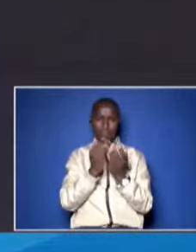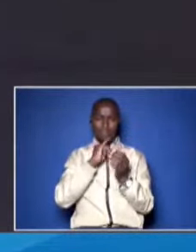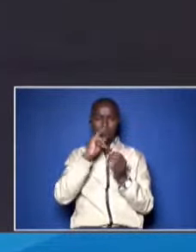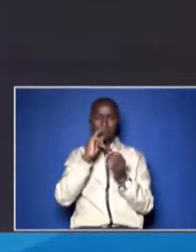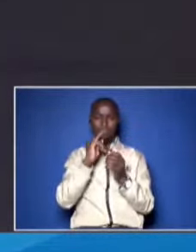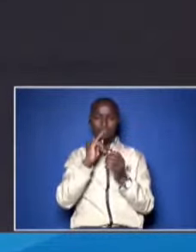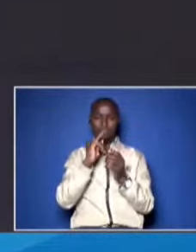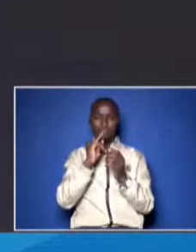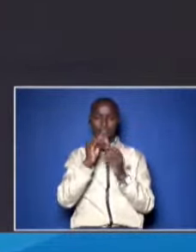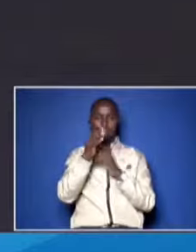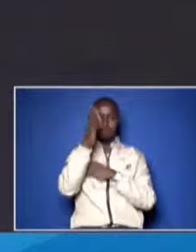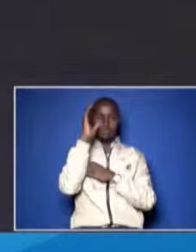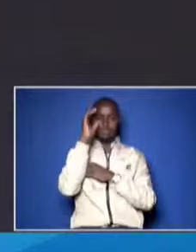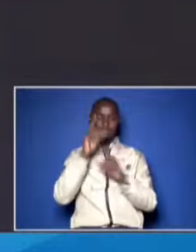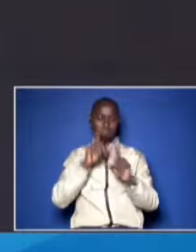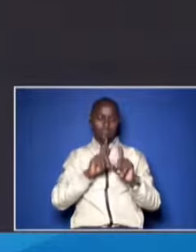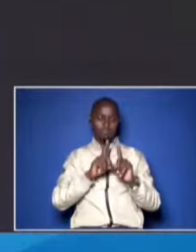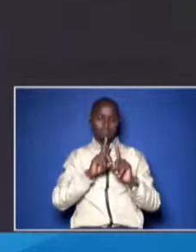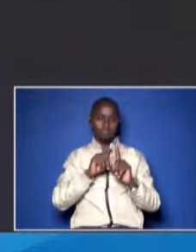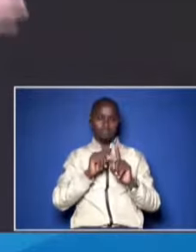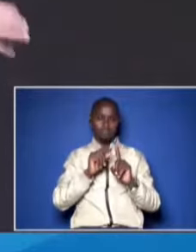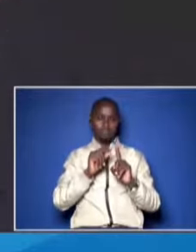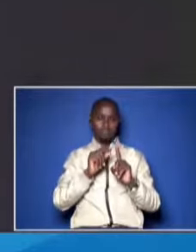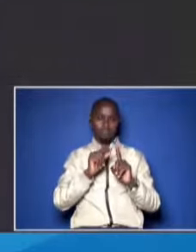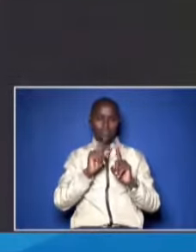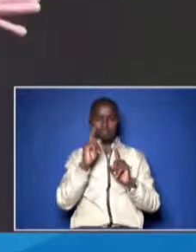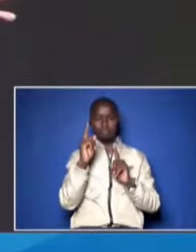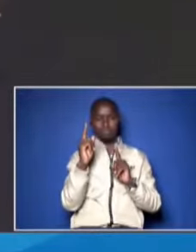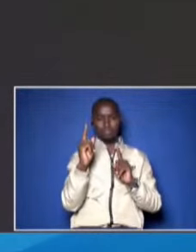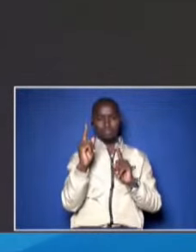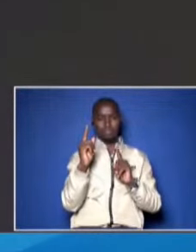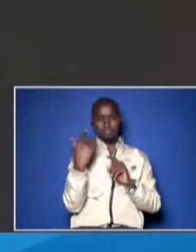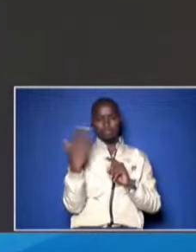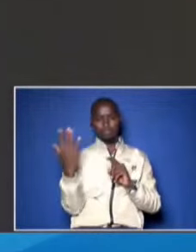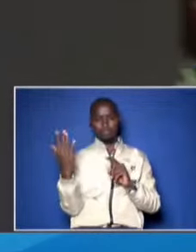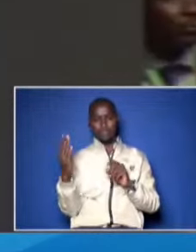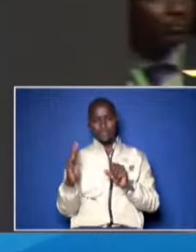word one thing fulfilled